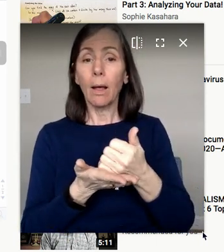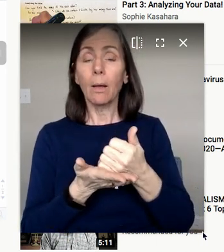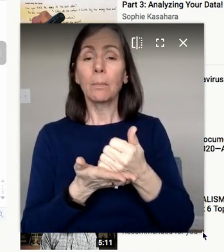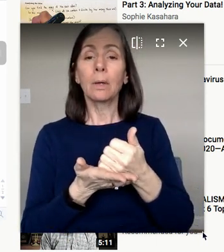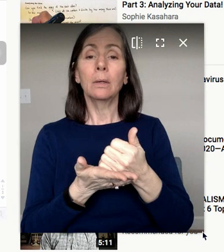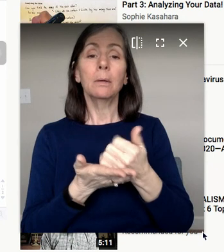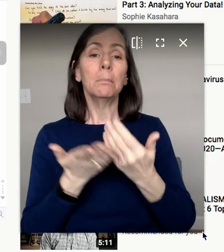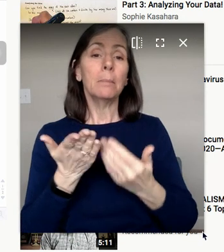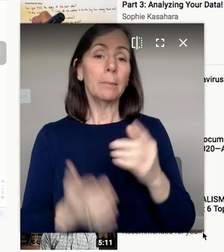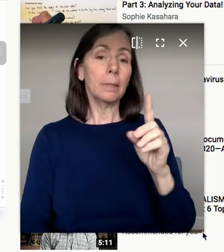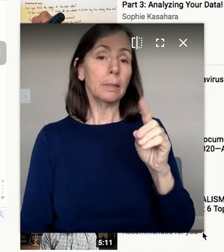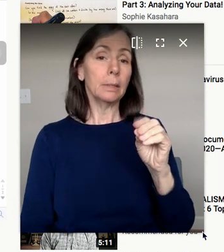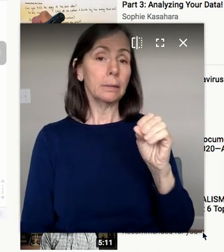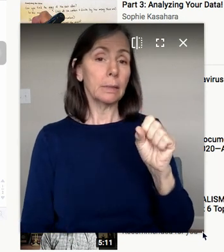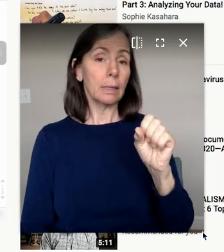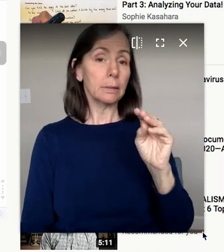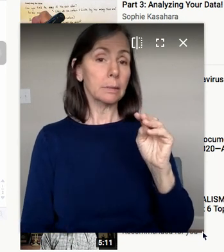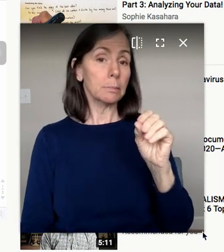Desmos,